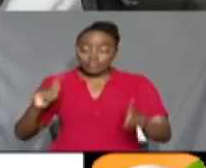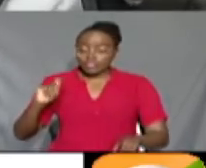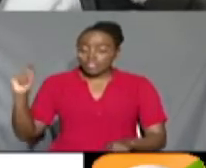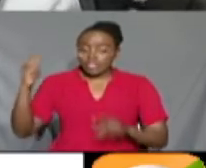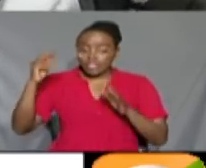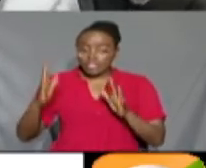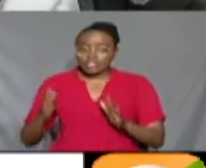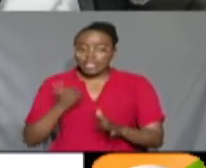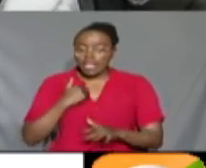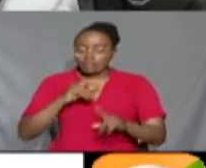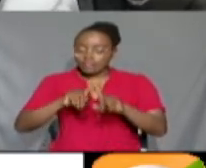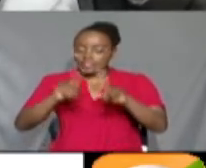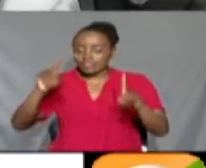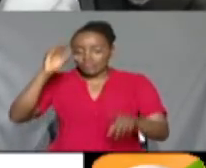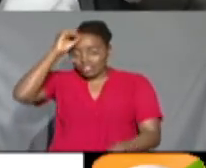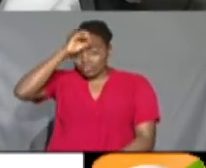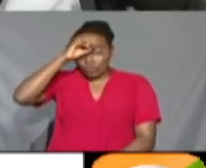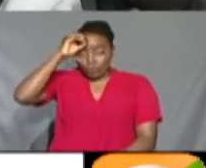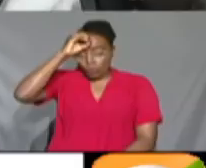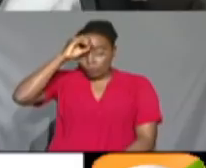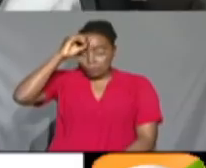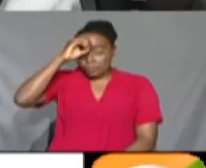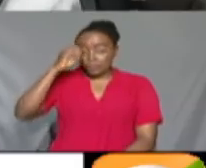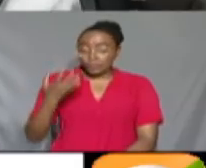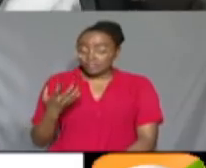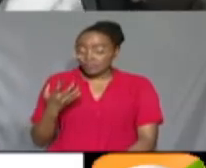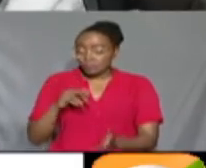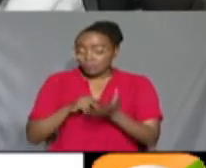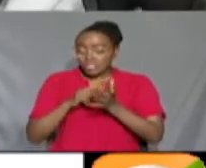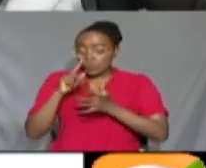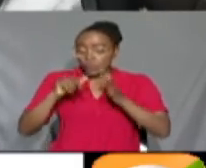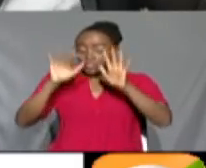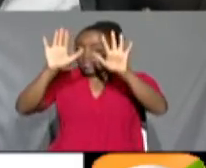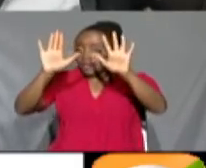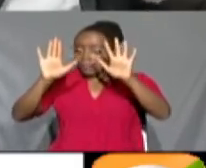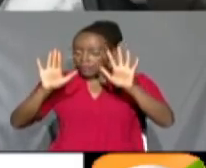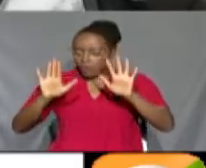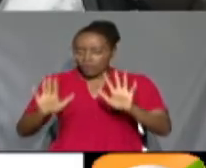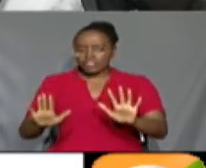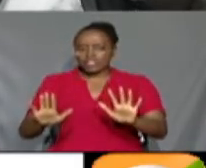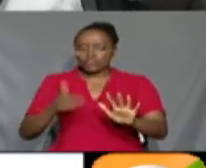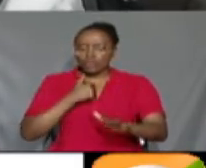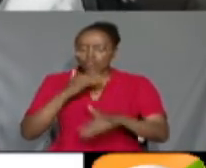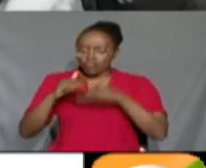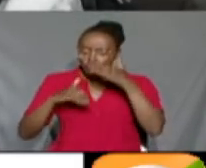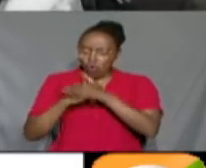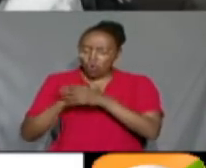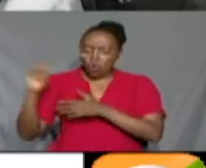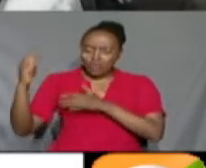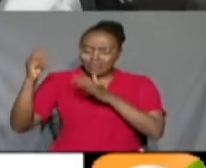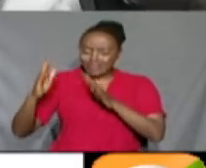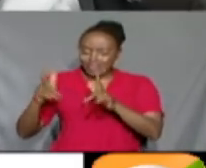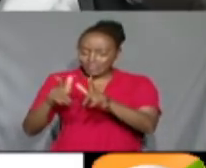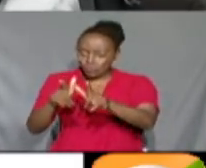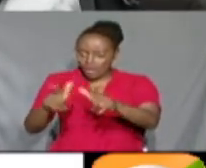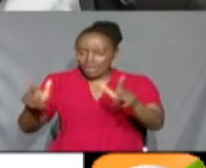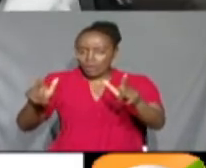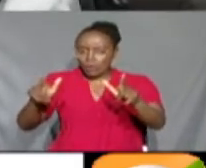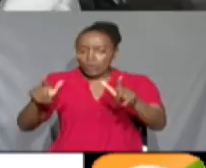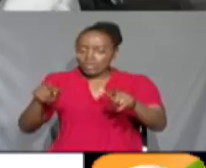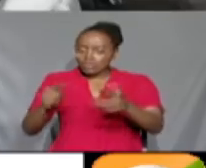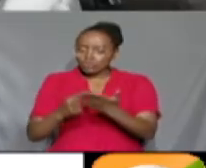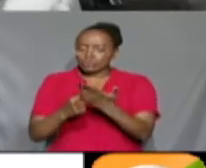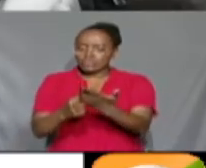different Kenyans give different views in that report. And hence, it is important we give now all Kenyans time to discuss